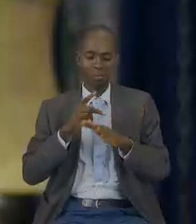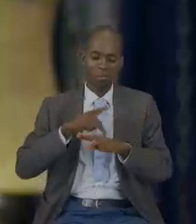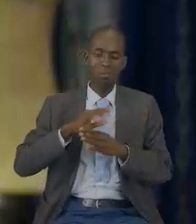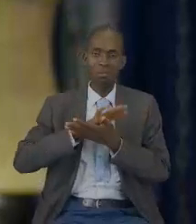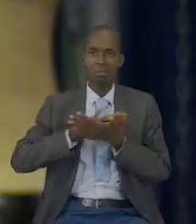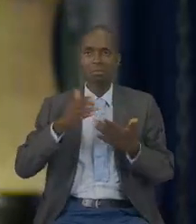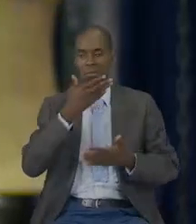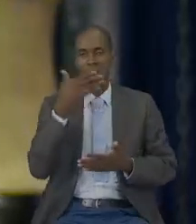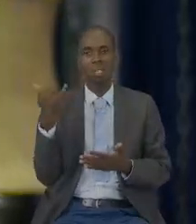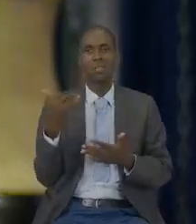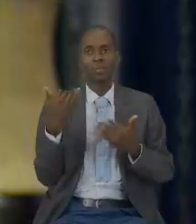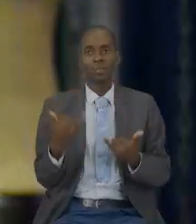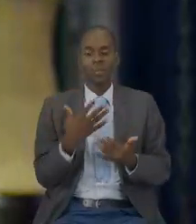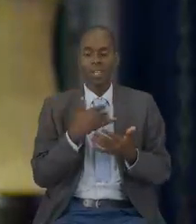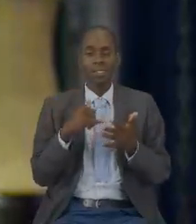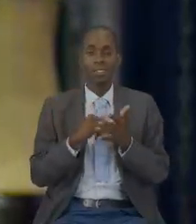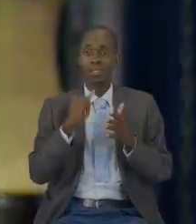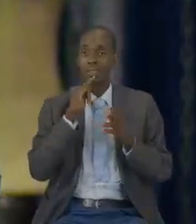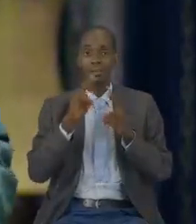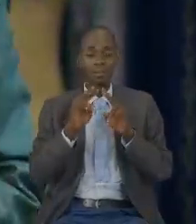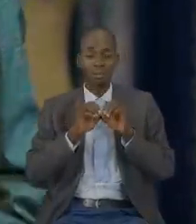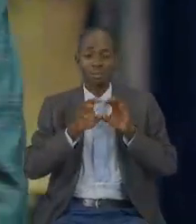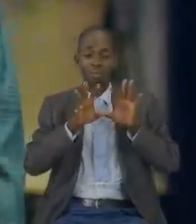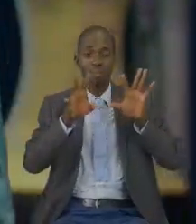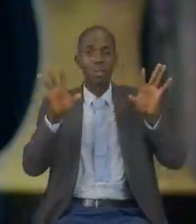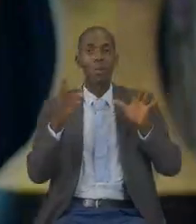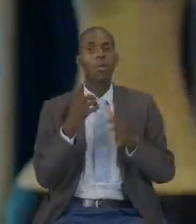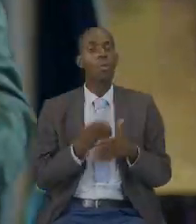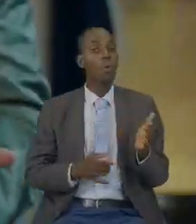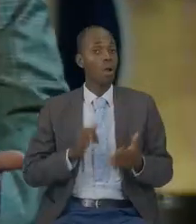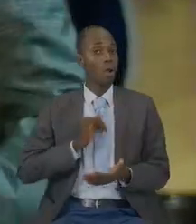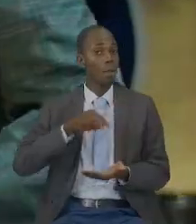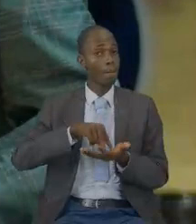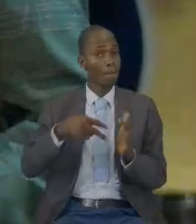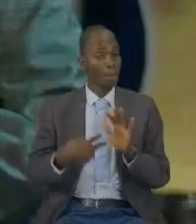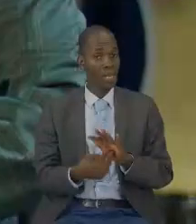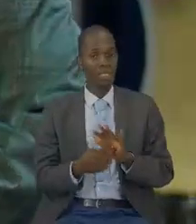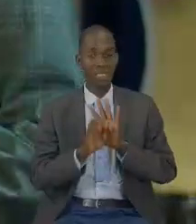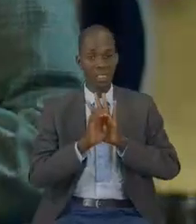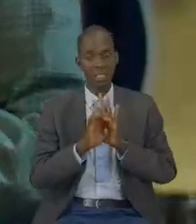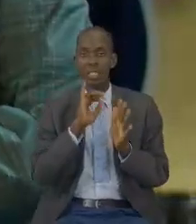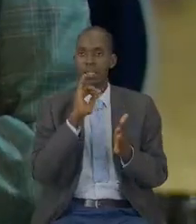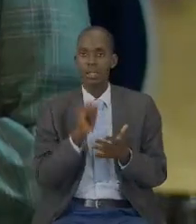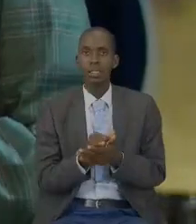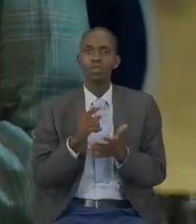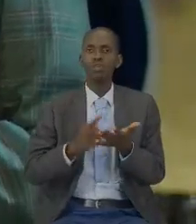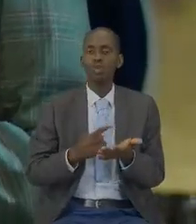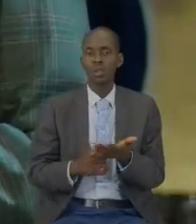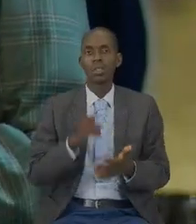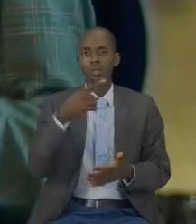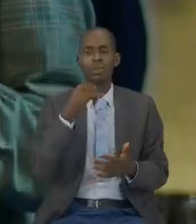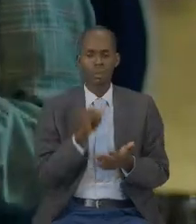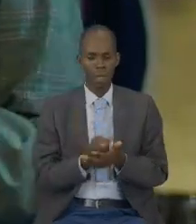and is sparkling clean. What I'm saying is, sometimes you say, I have washed my